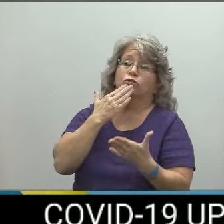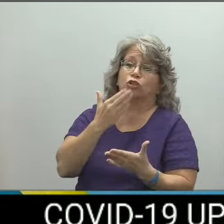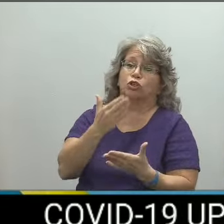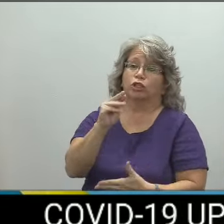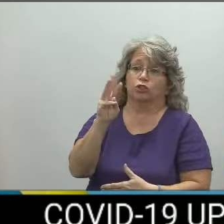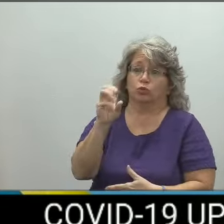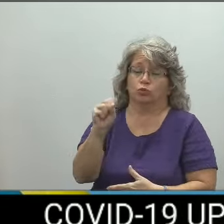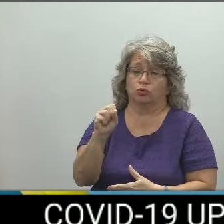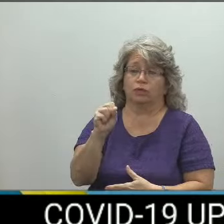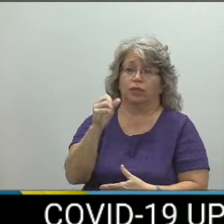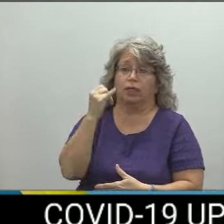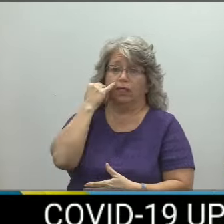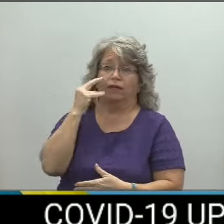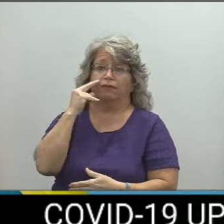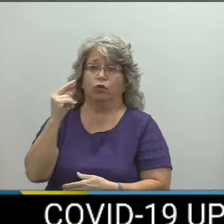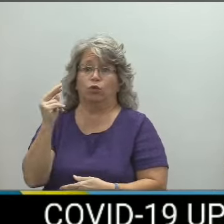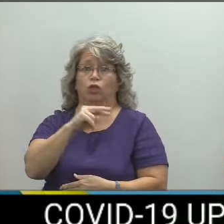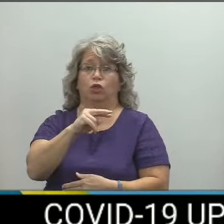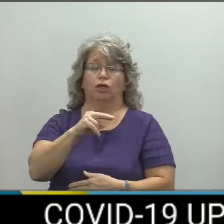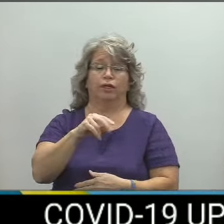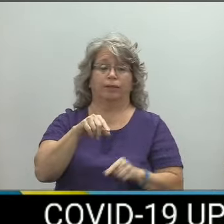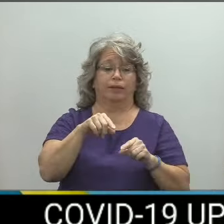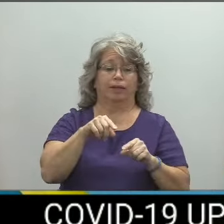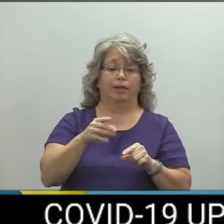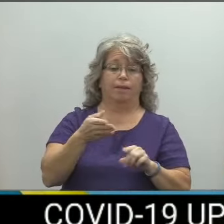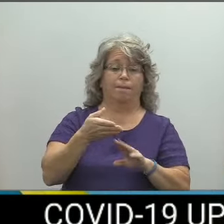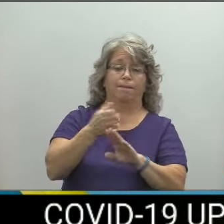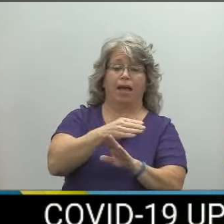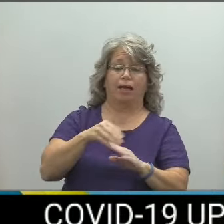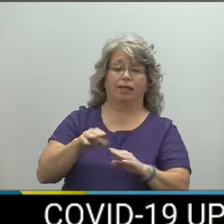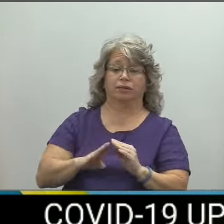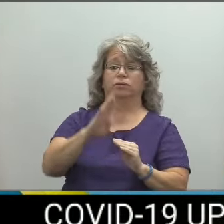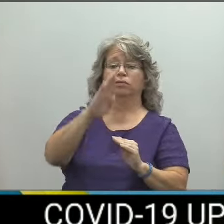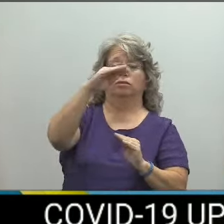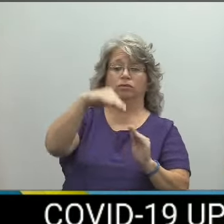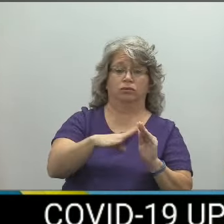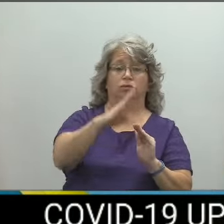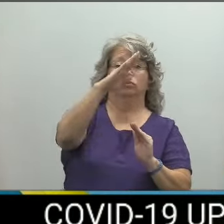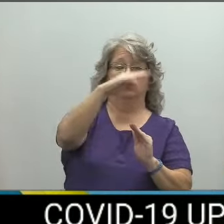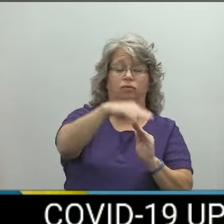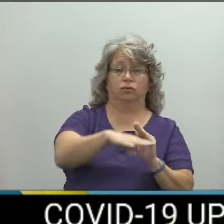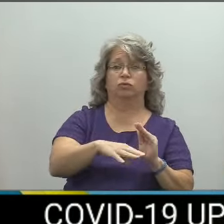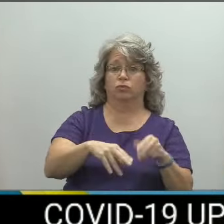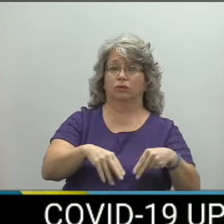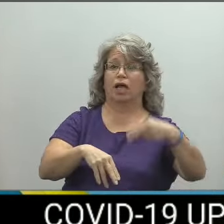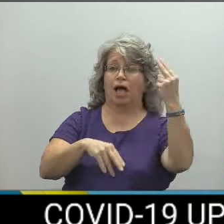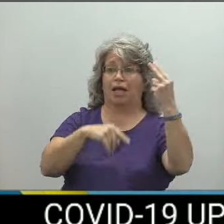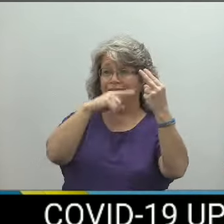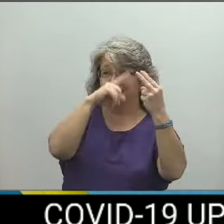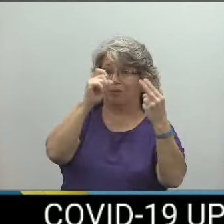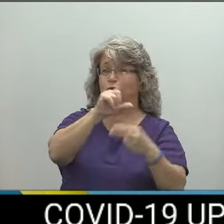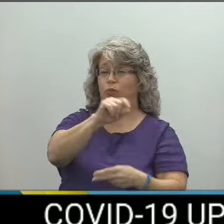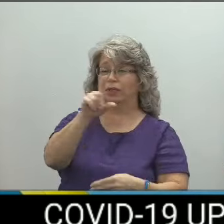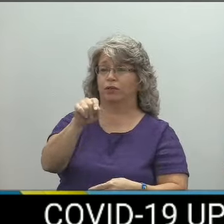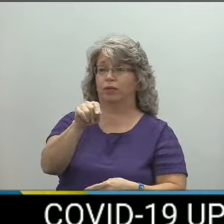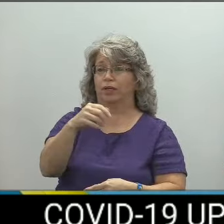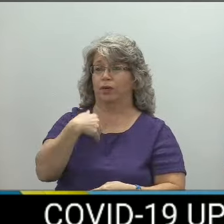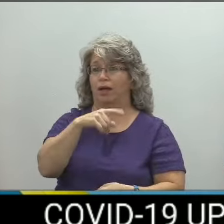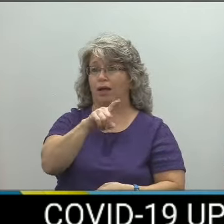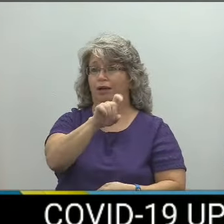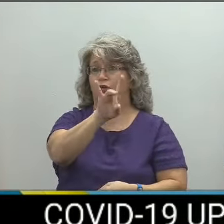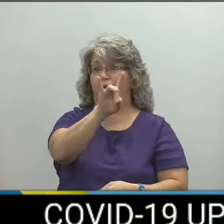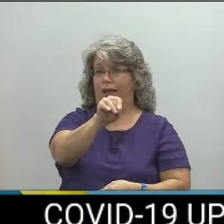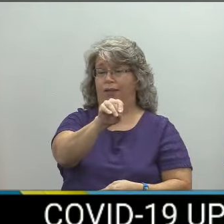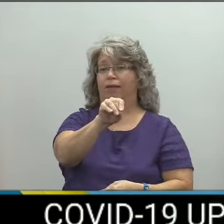number of deaths for previous waves, they were really high. In the summer peak of 2020, it was 180